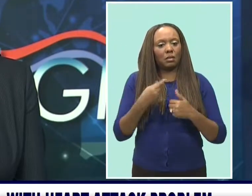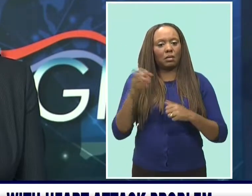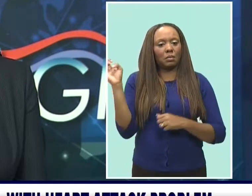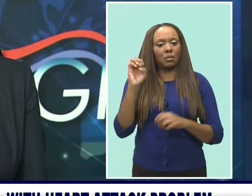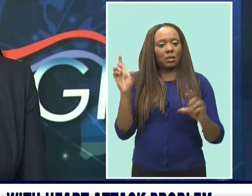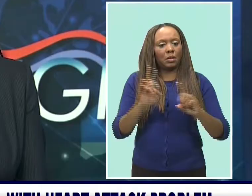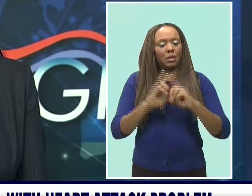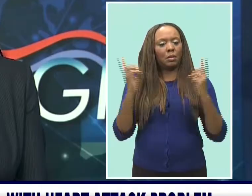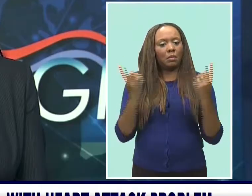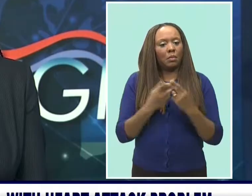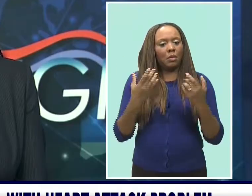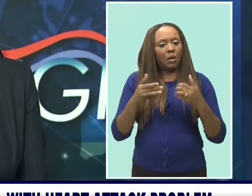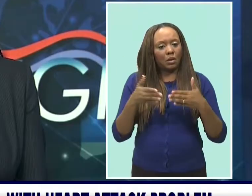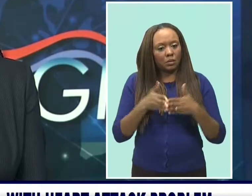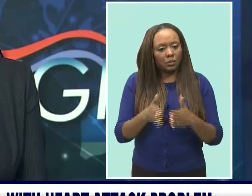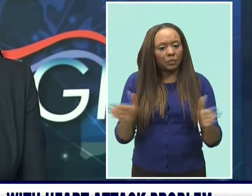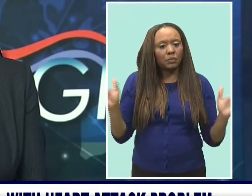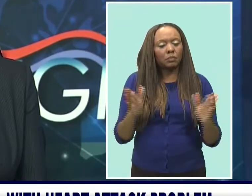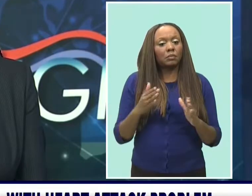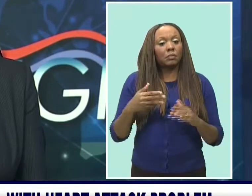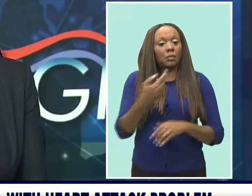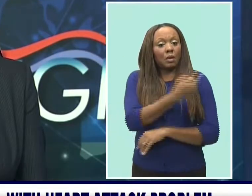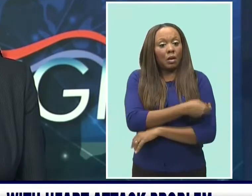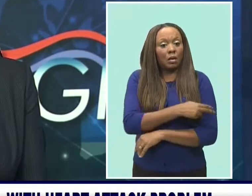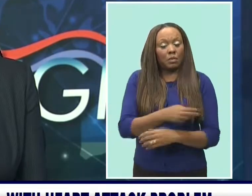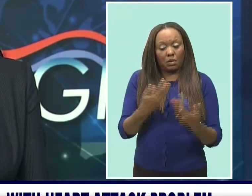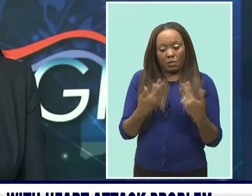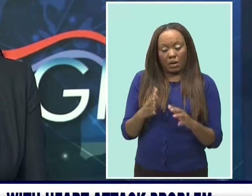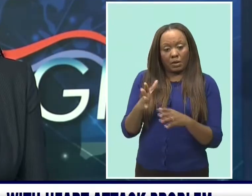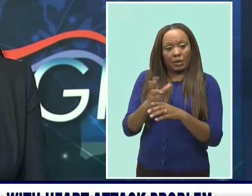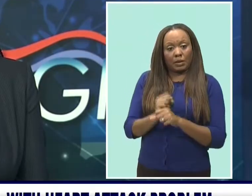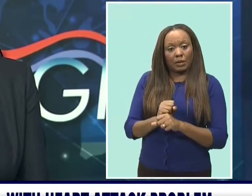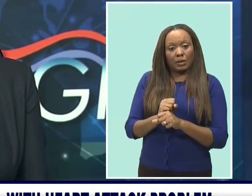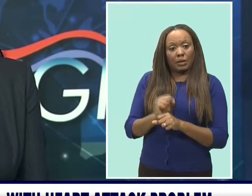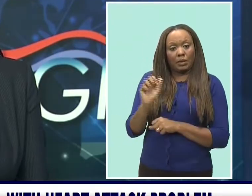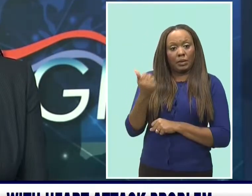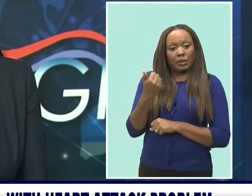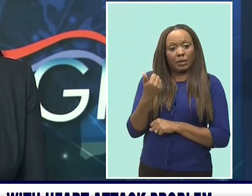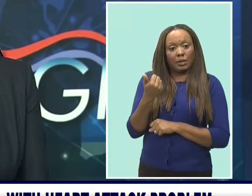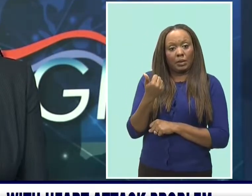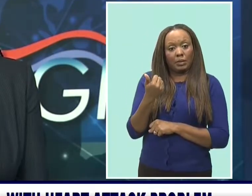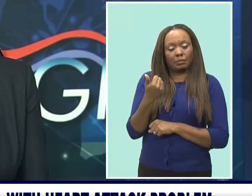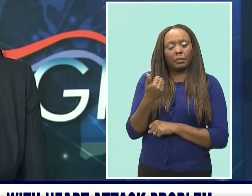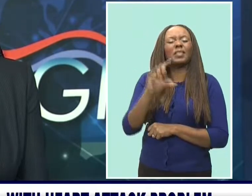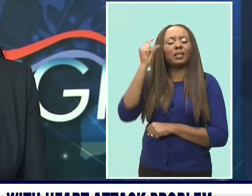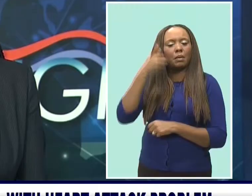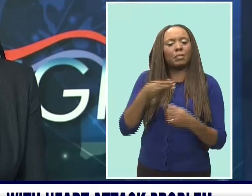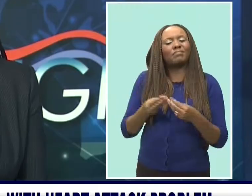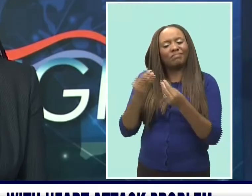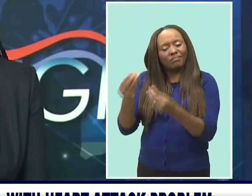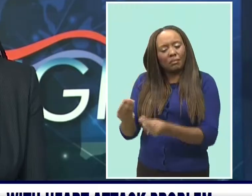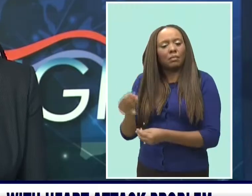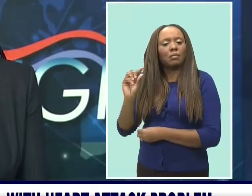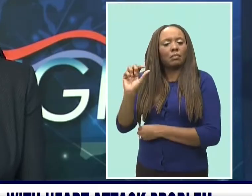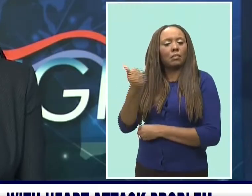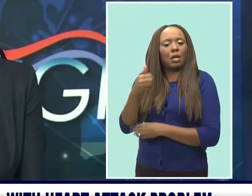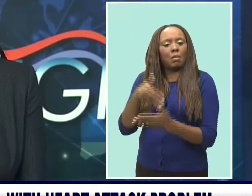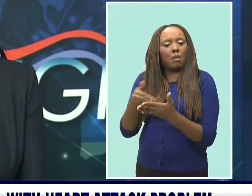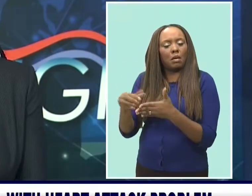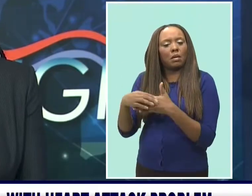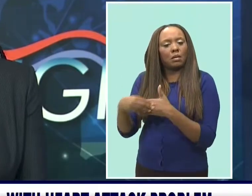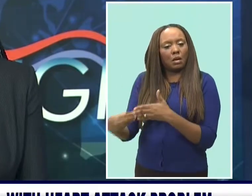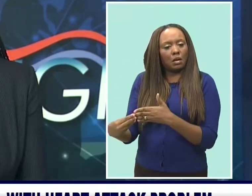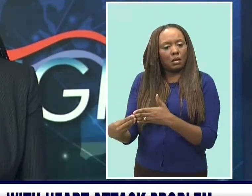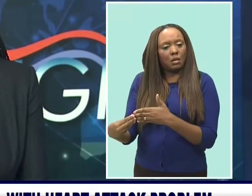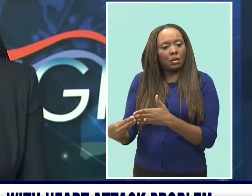the hospital has already received $10 million from the government, will begin very soon. A further $30 million has been allocated